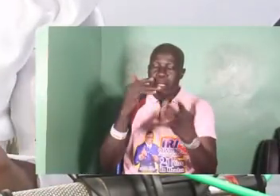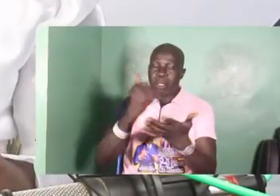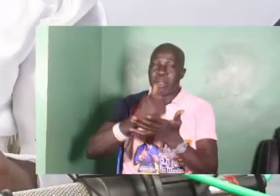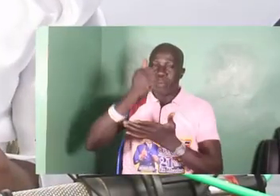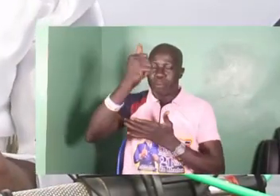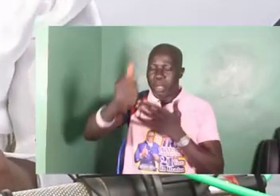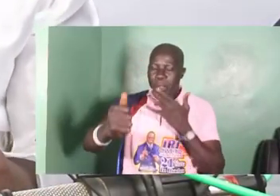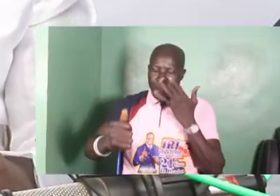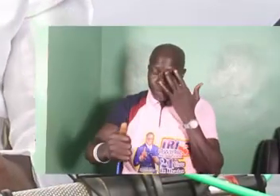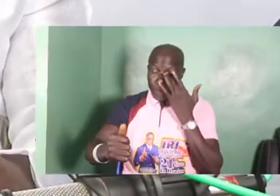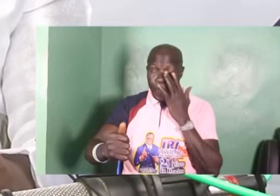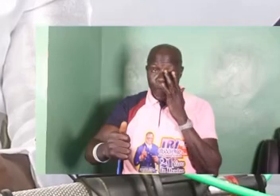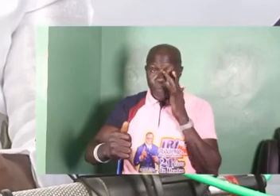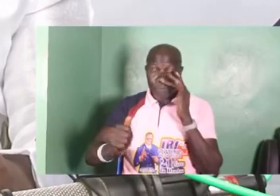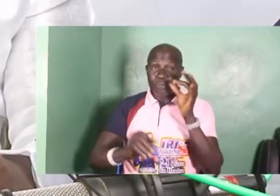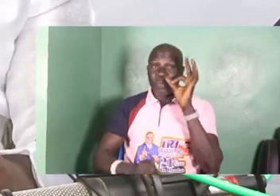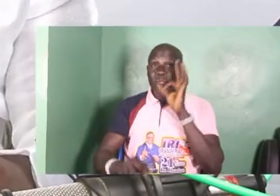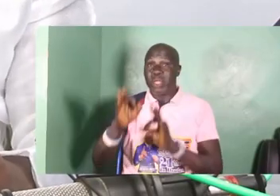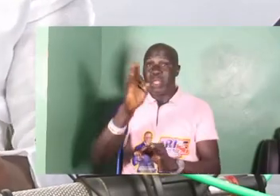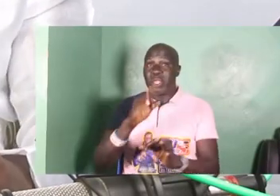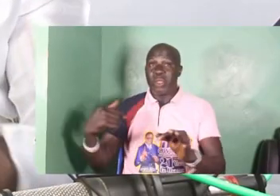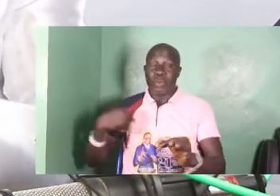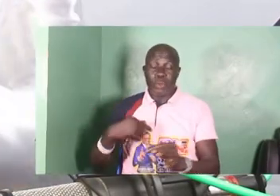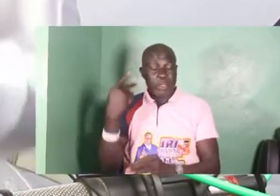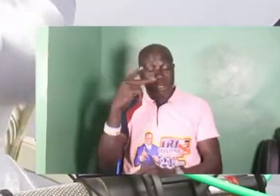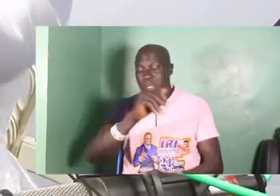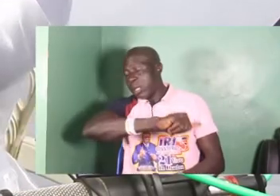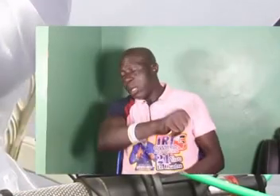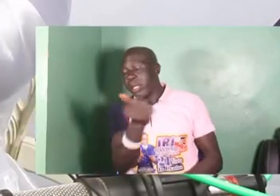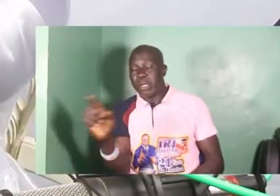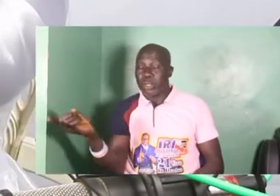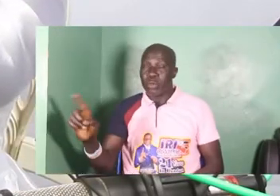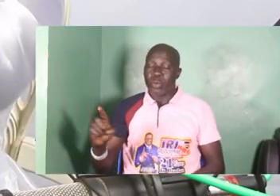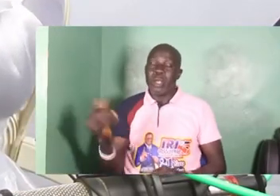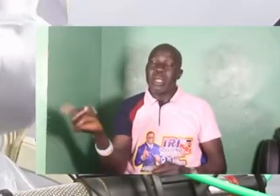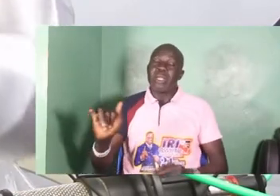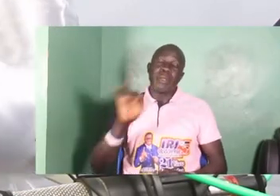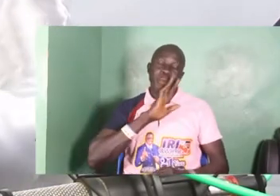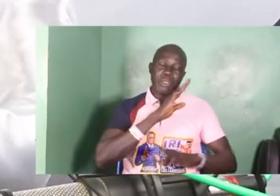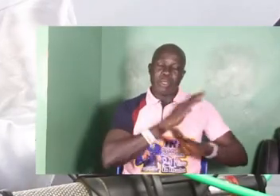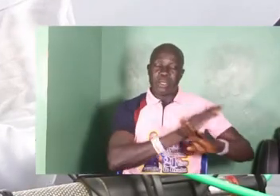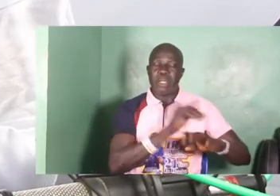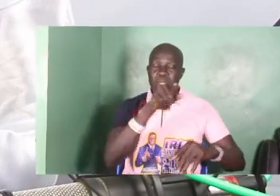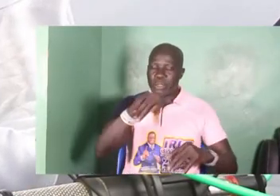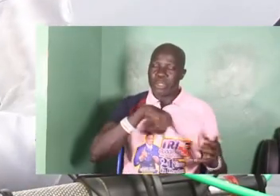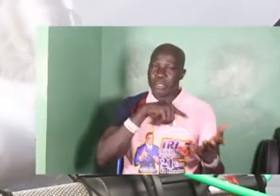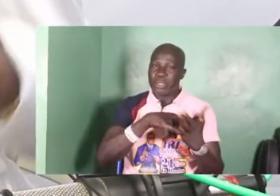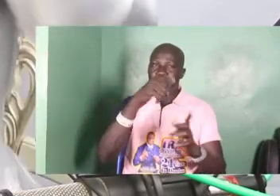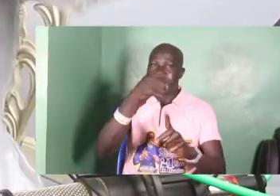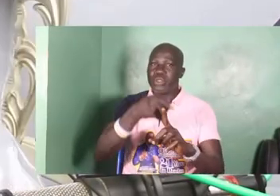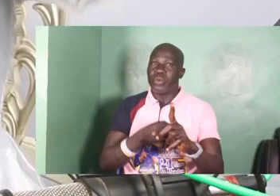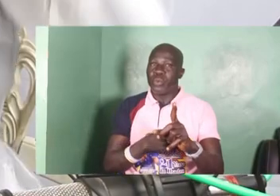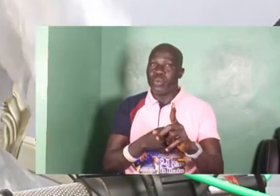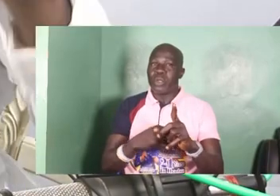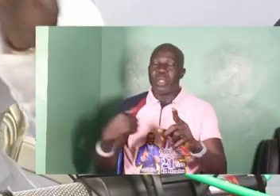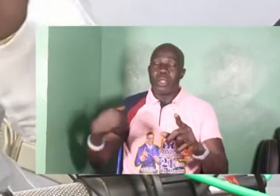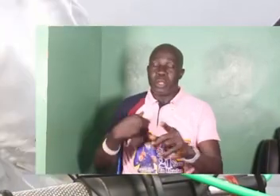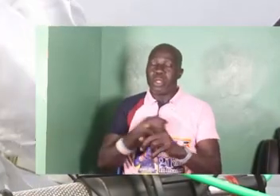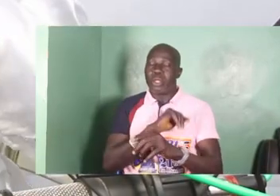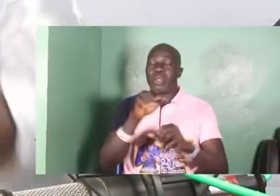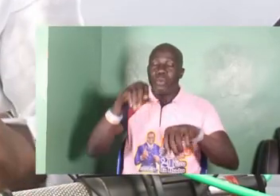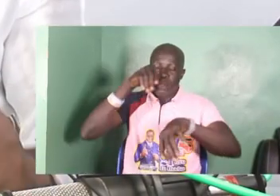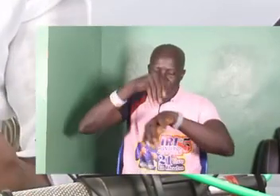Jesus. You will say anywhere. You'll be stagnating. In this moment, out to a